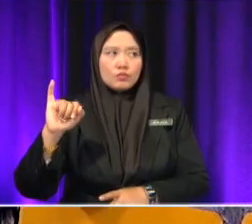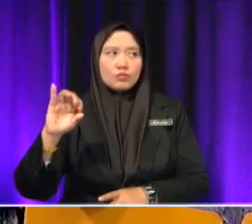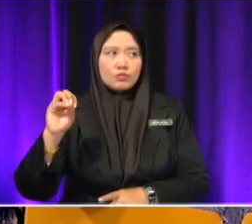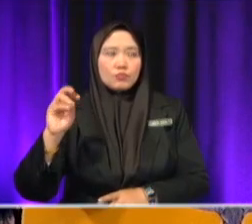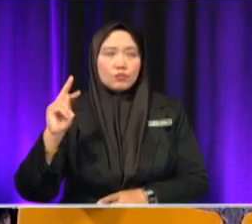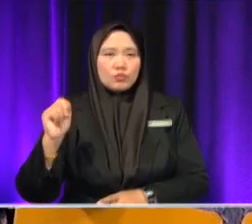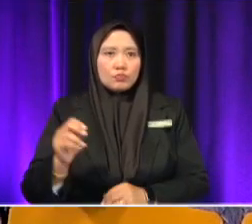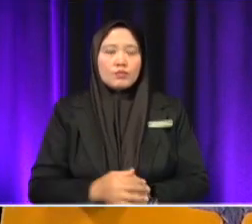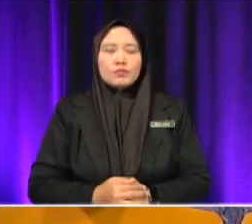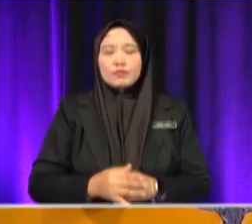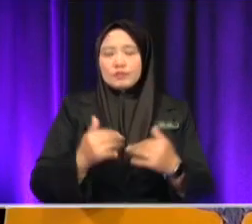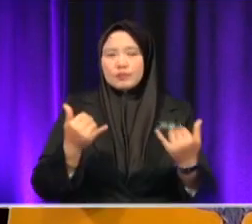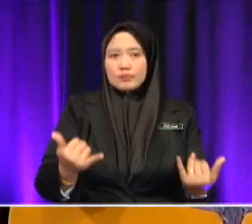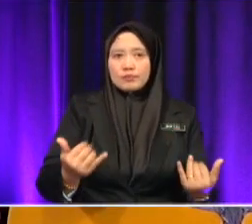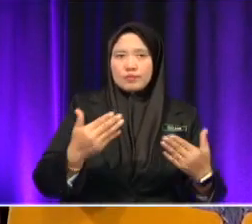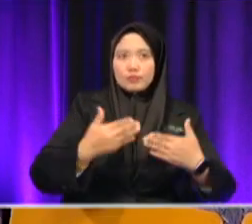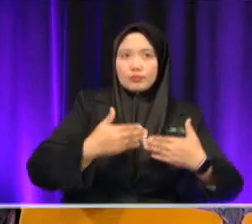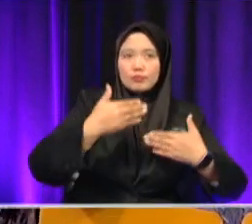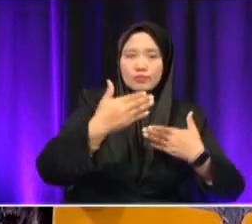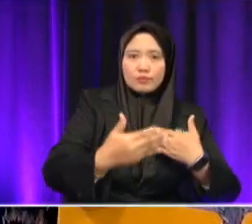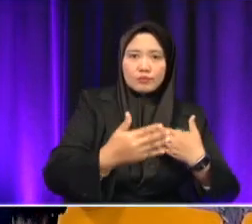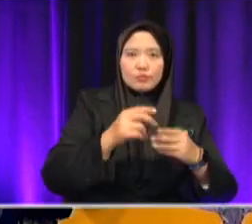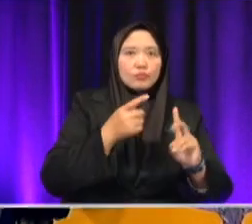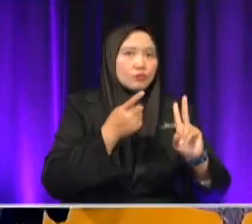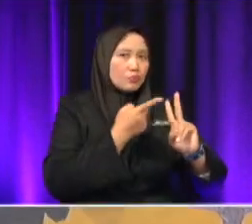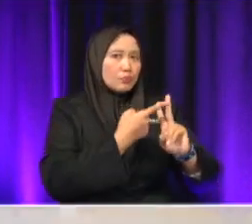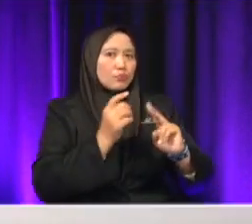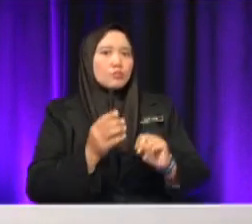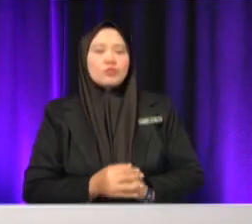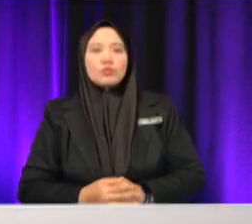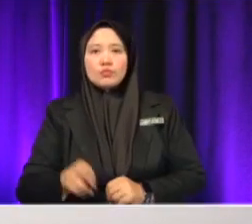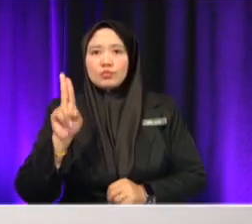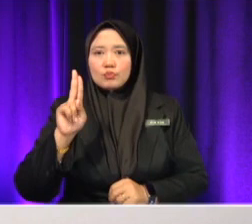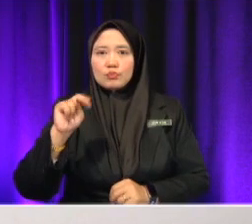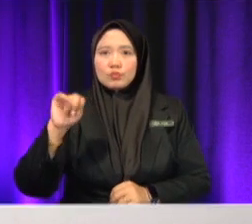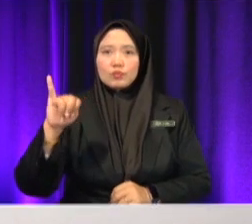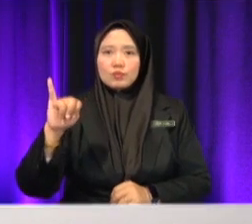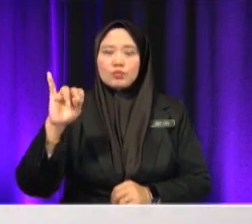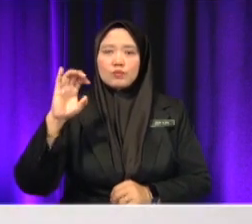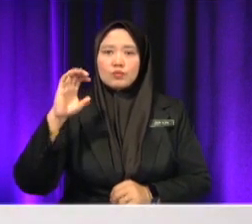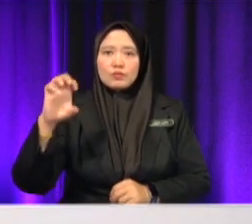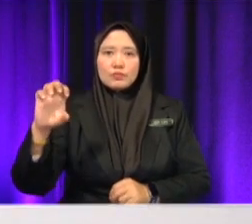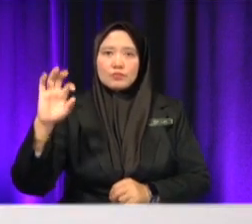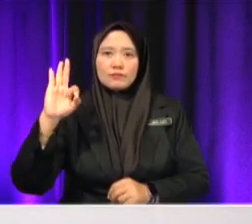over there, UNICEF. So anyone would like to try that one out? All right. Okay.